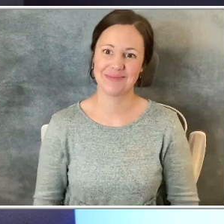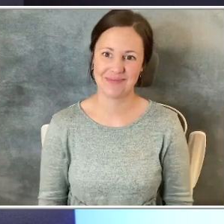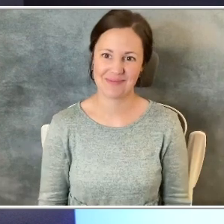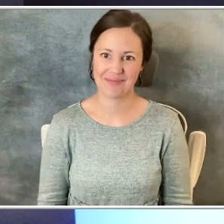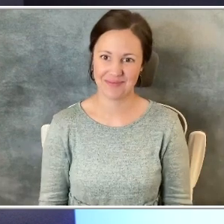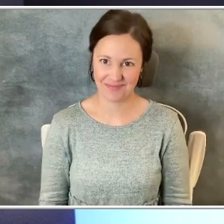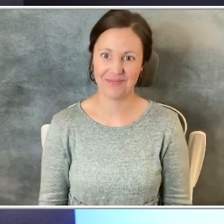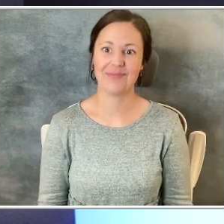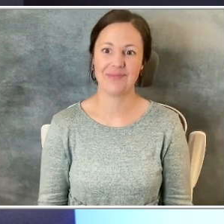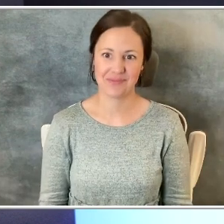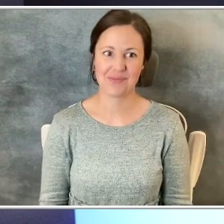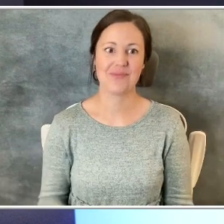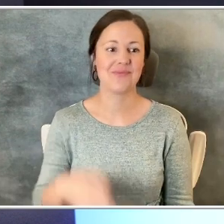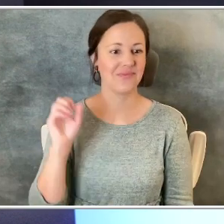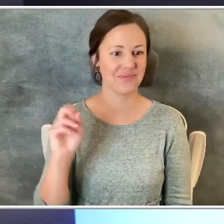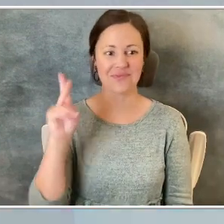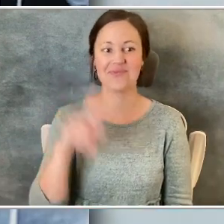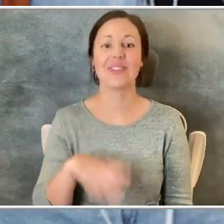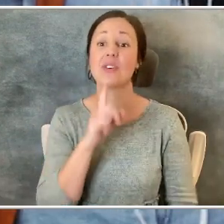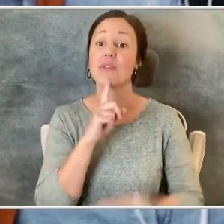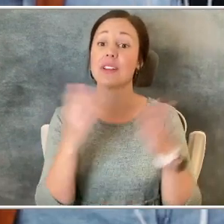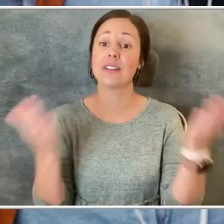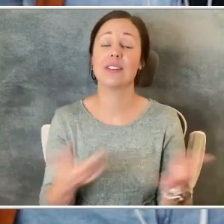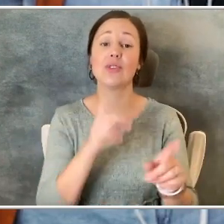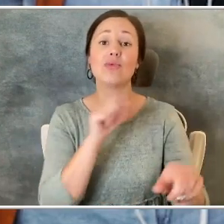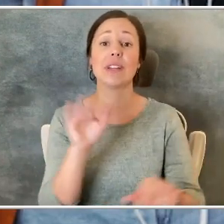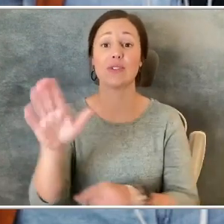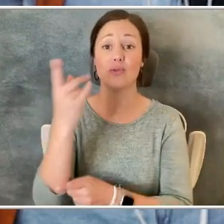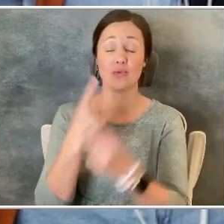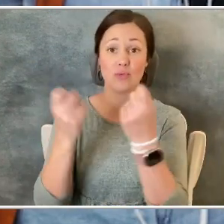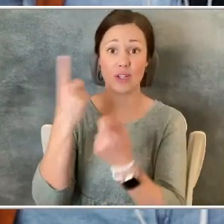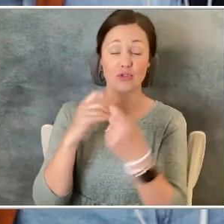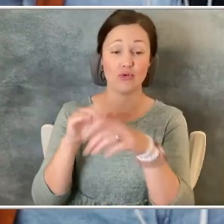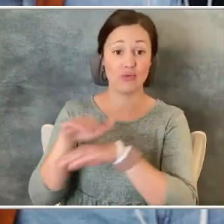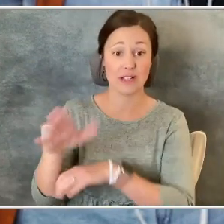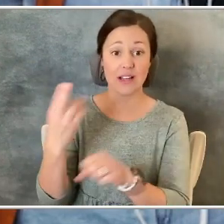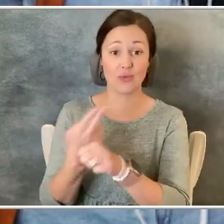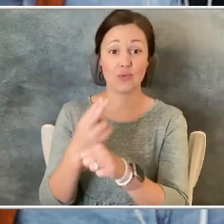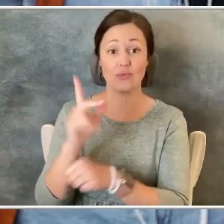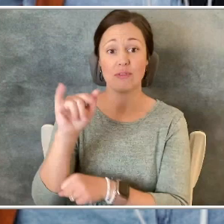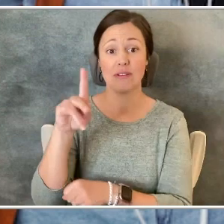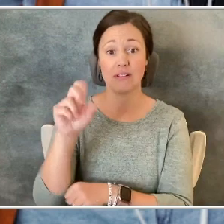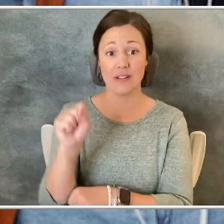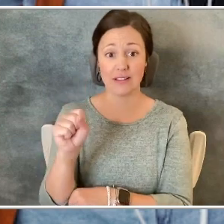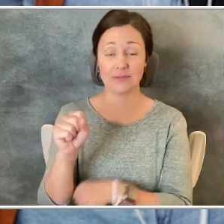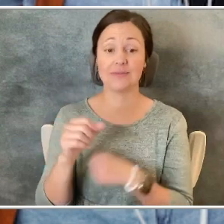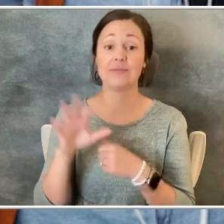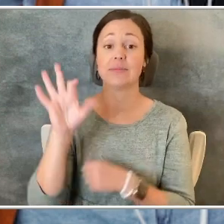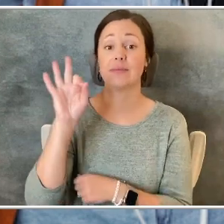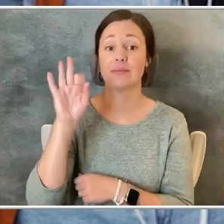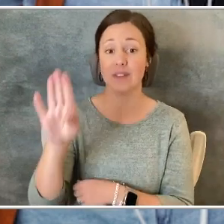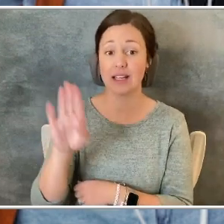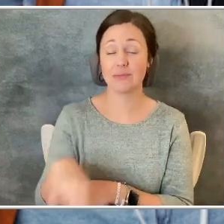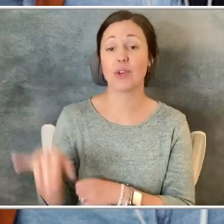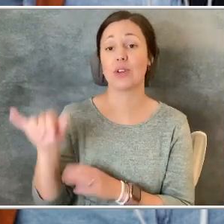go. All right. Well, we're here to answer your questions. So send them to using the links on the screen through YouTube, Facebook, Twitter, or email